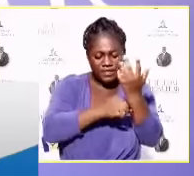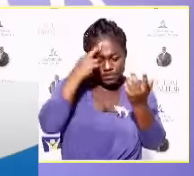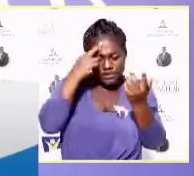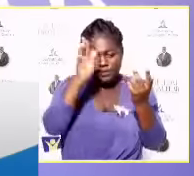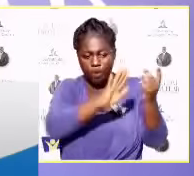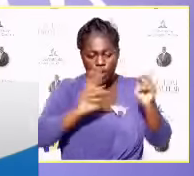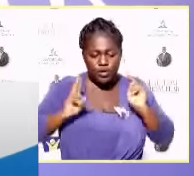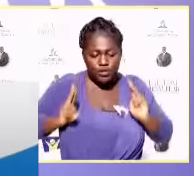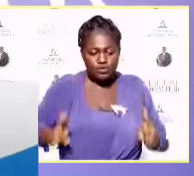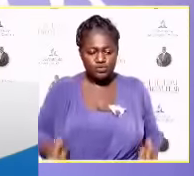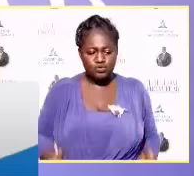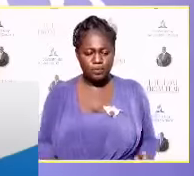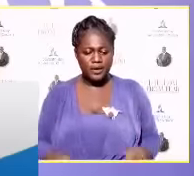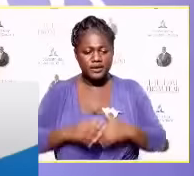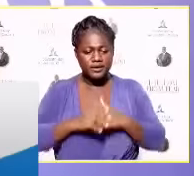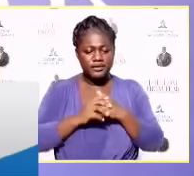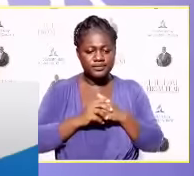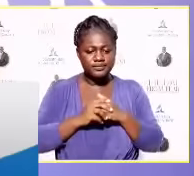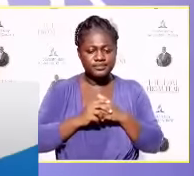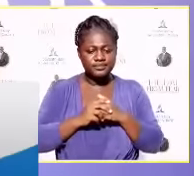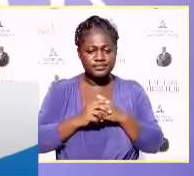Yet his days shall be